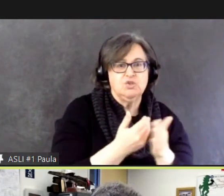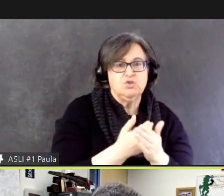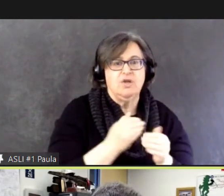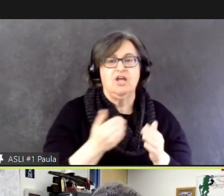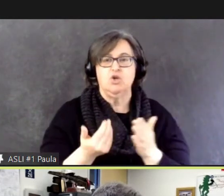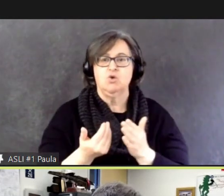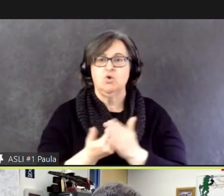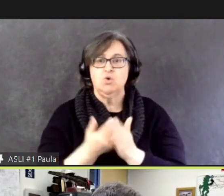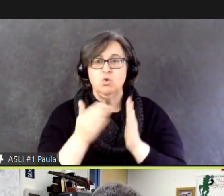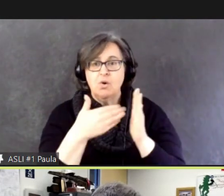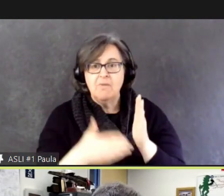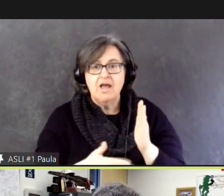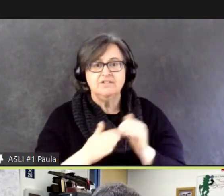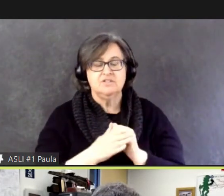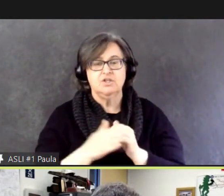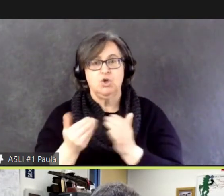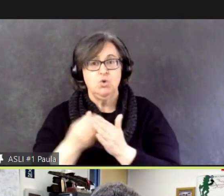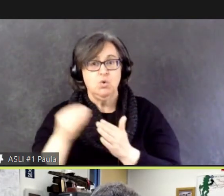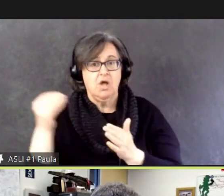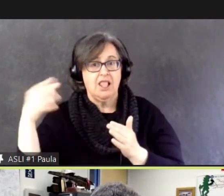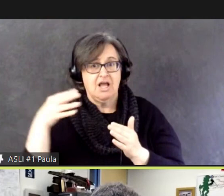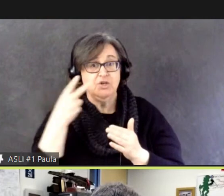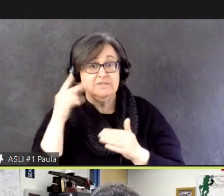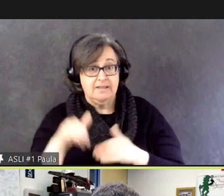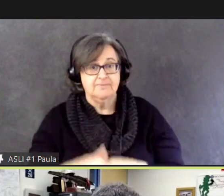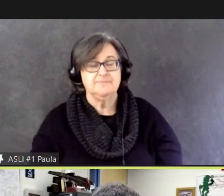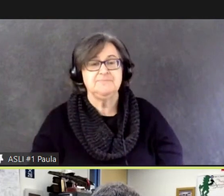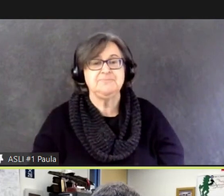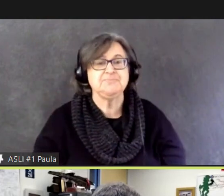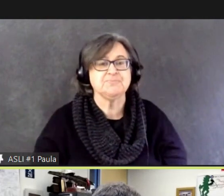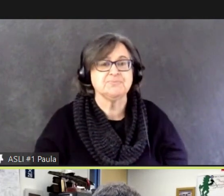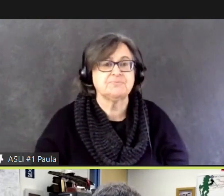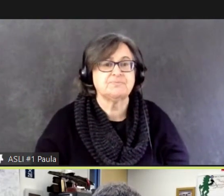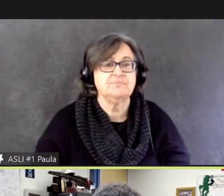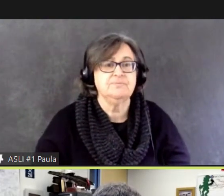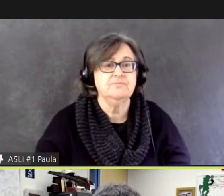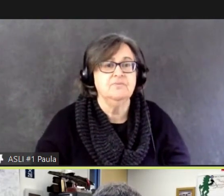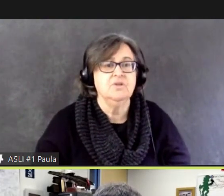paint and the upgraded lighting. Next slide.